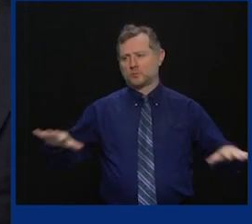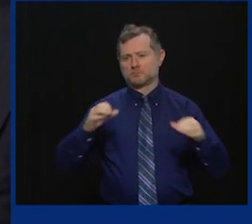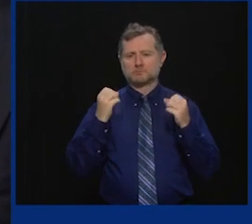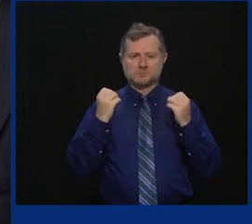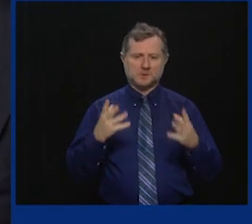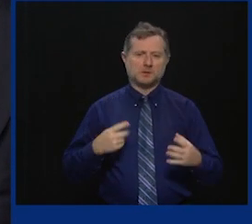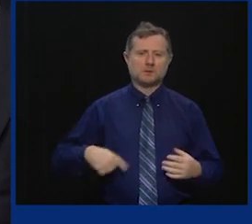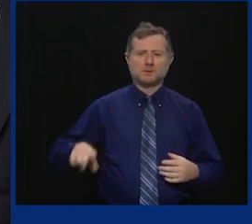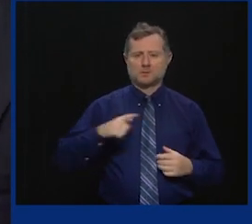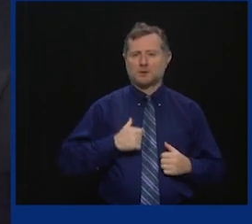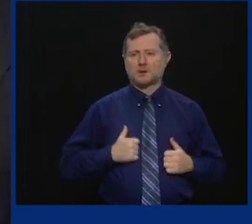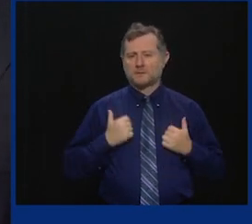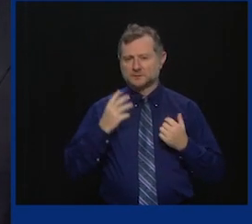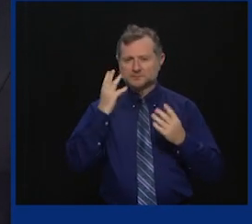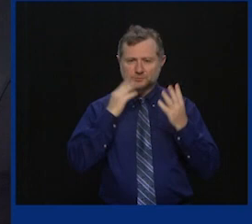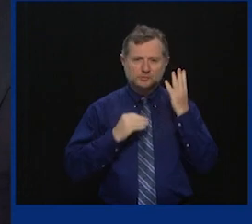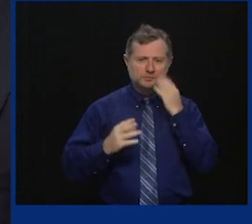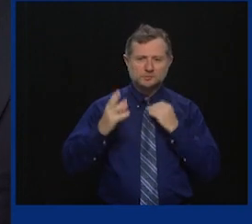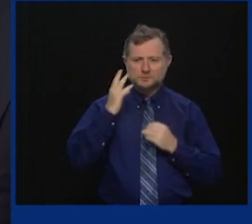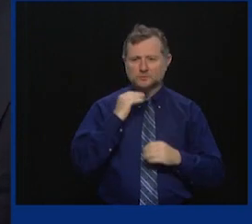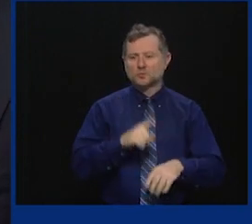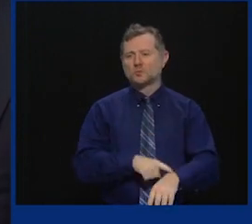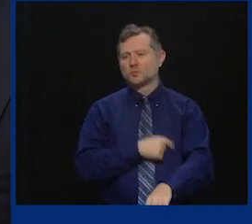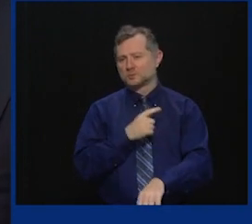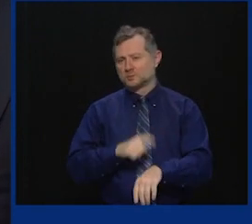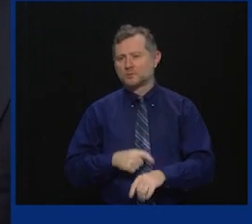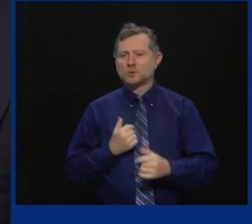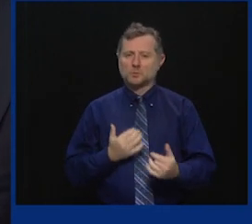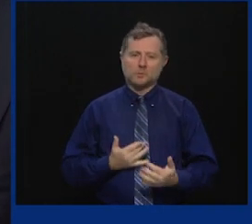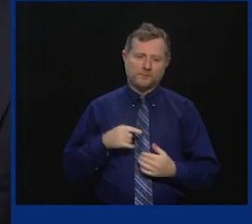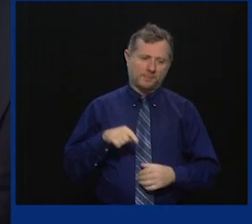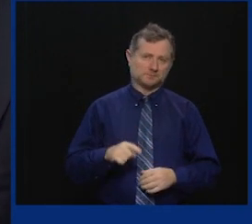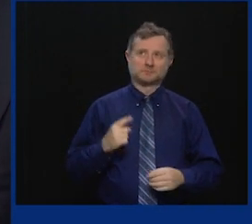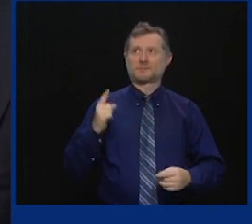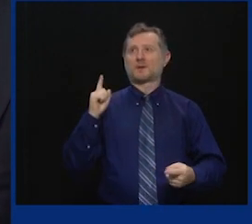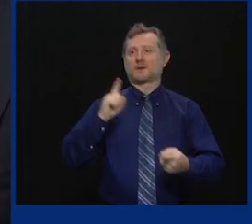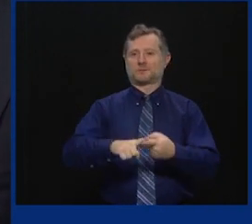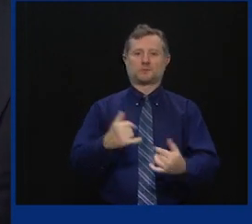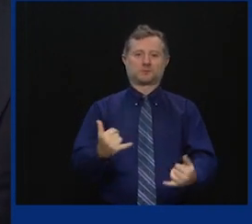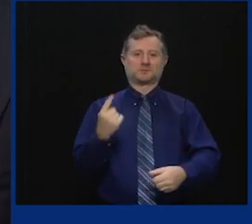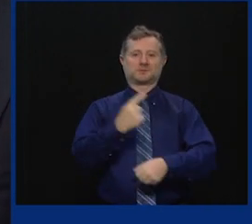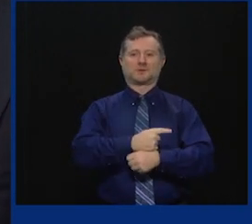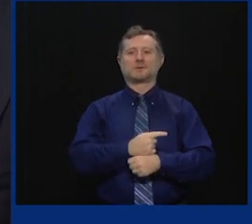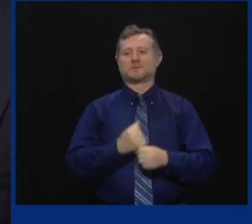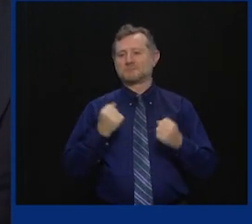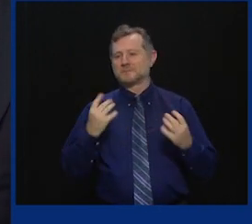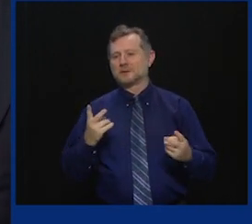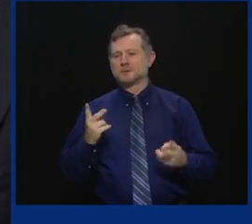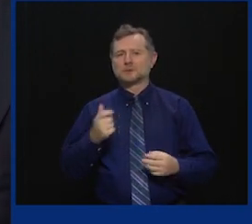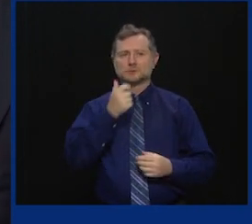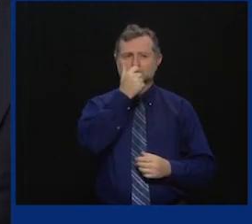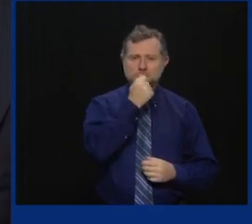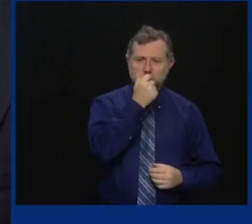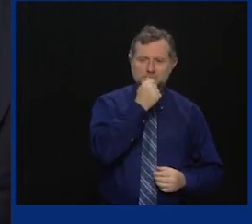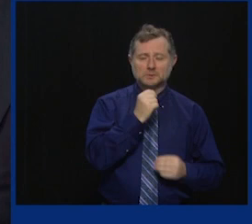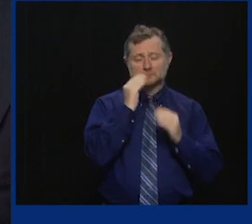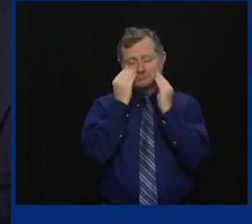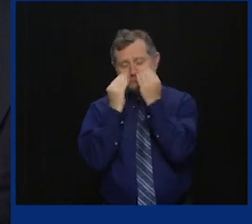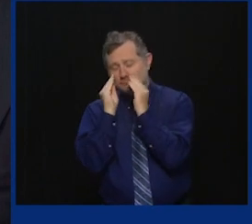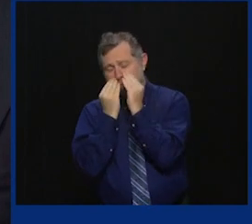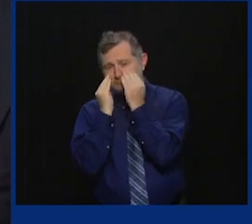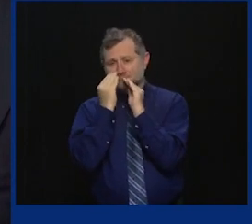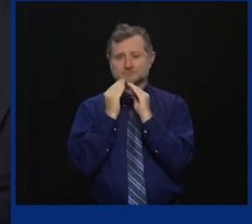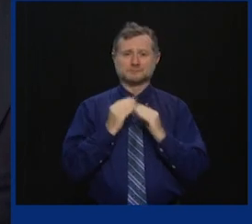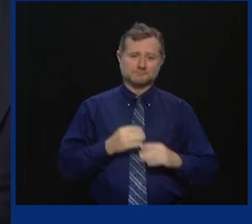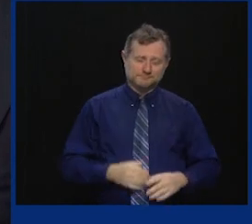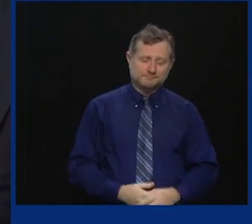waited for this day. We need a lot of tissues at this event. But thank you. And to the press, we're going to start with a few questions. Gloria,